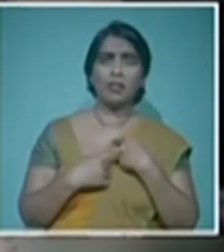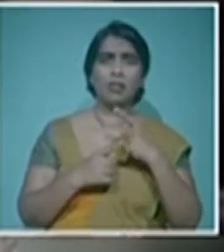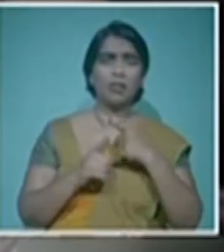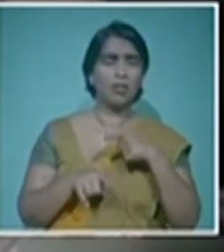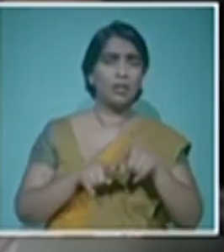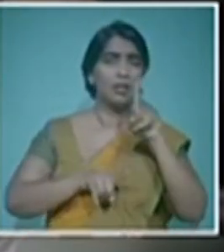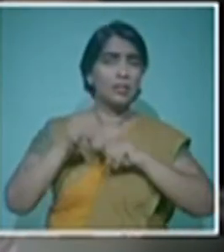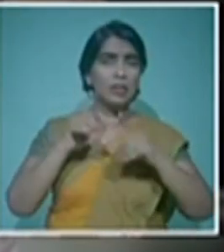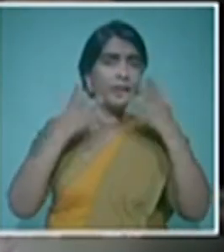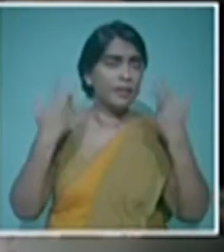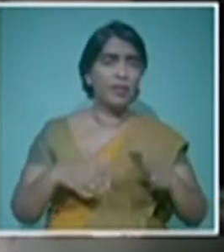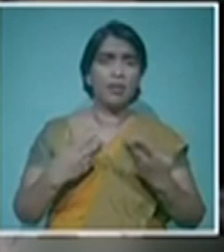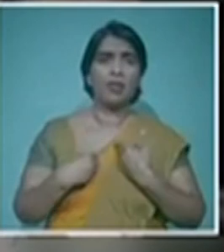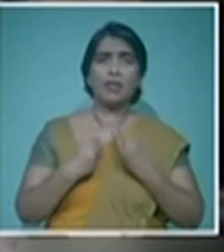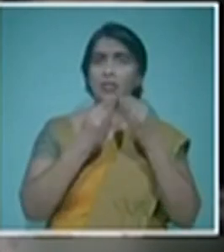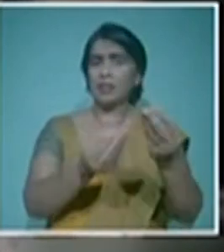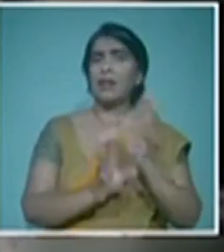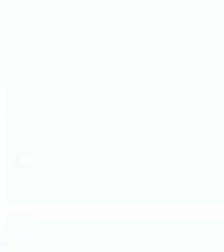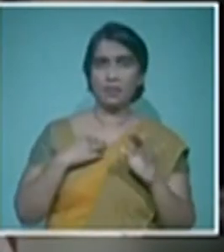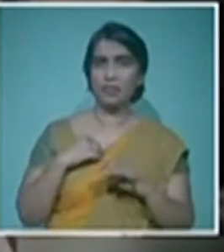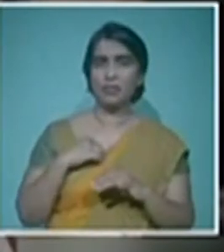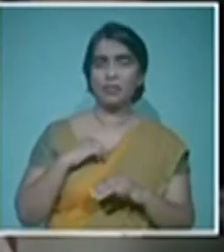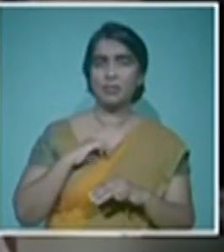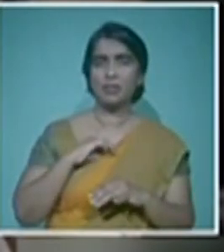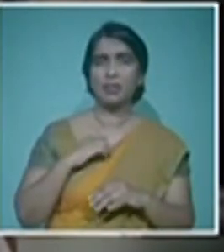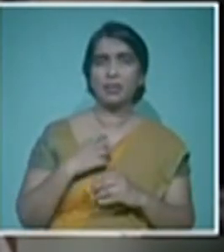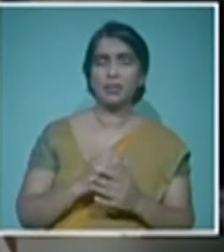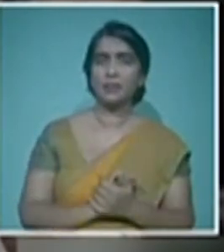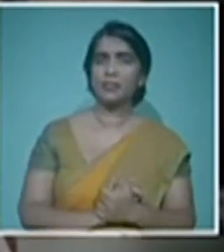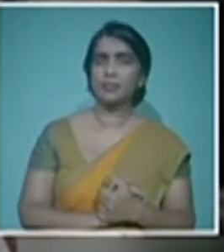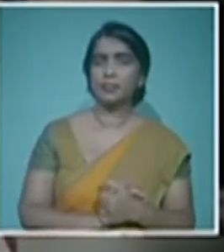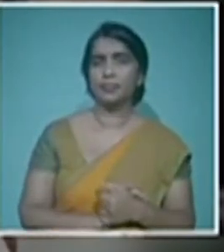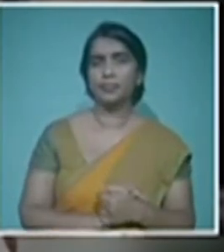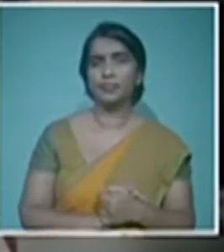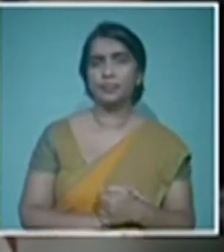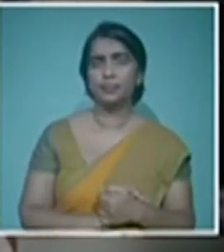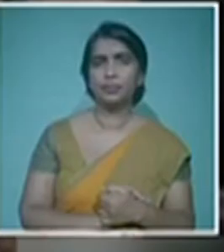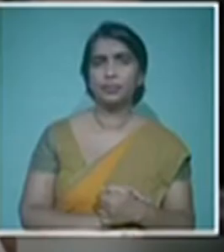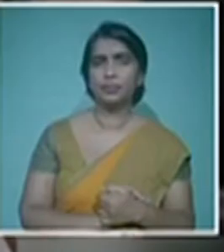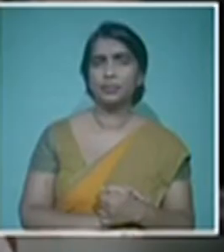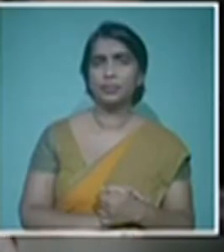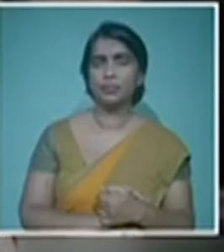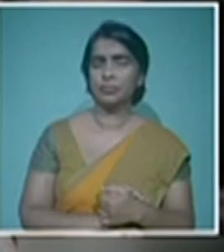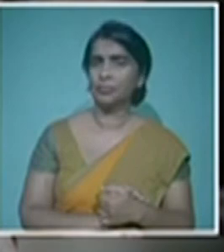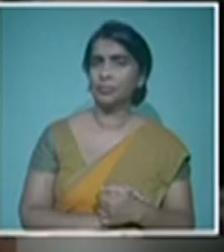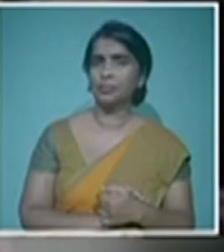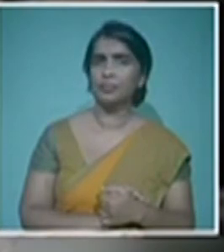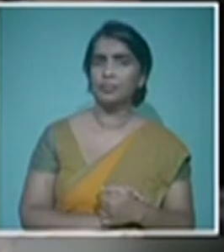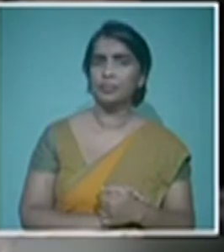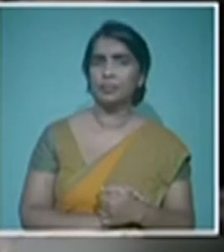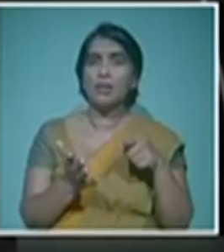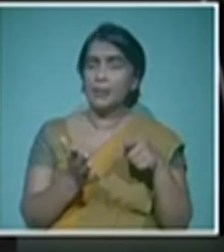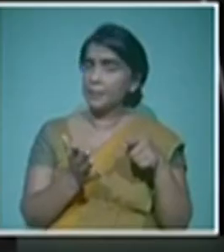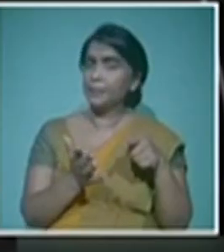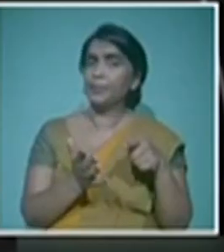we are not, I won't put anyone into trouble. So agreement has been signed and finished. You must get the others to sign. If there's a change, we'll come back to you and